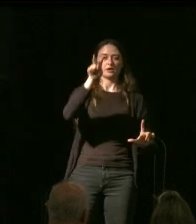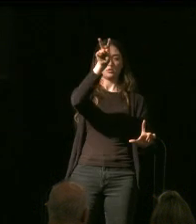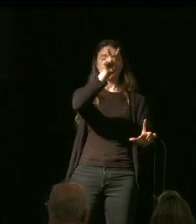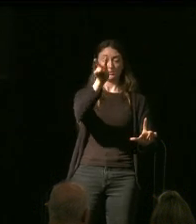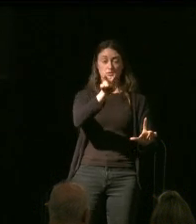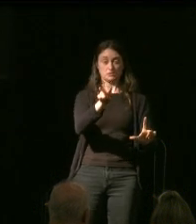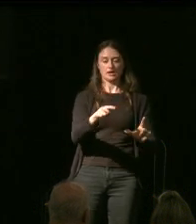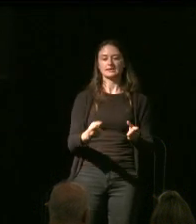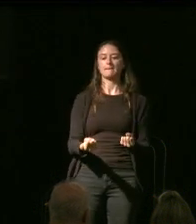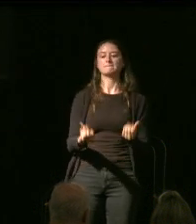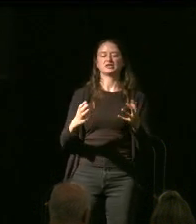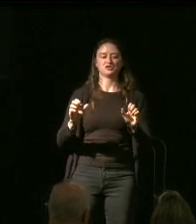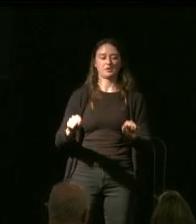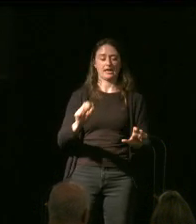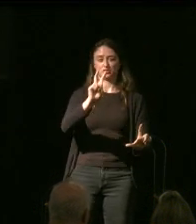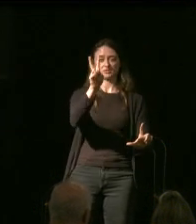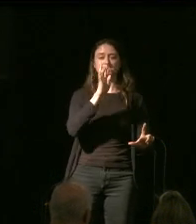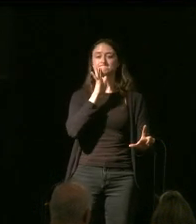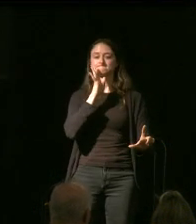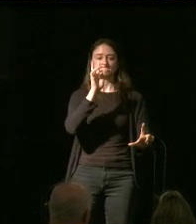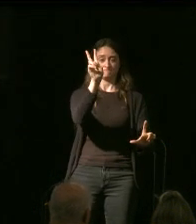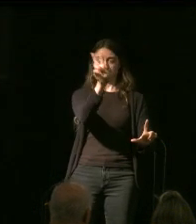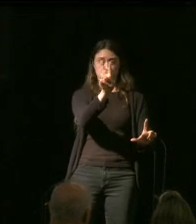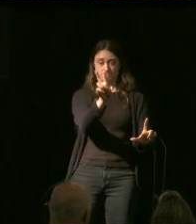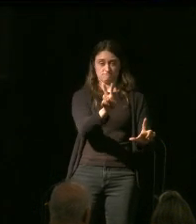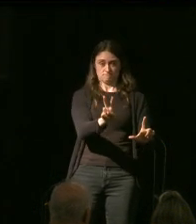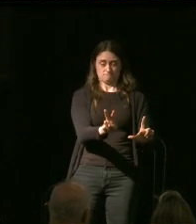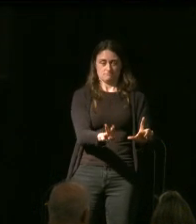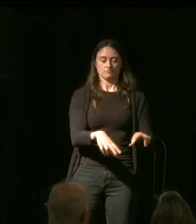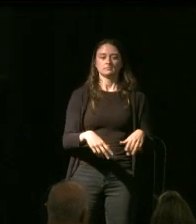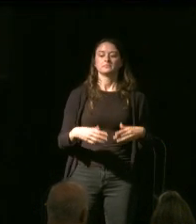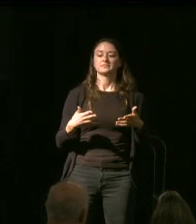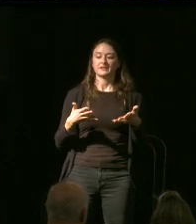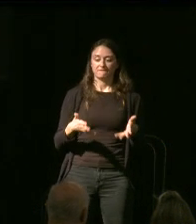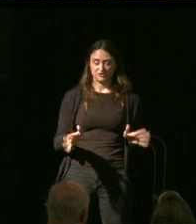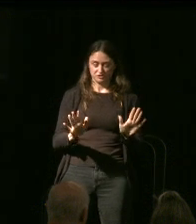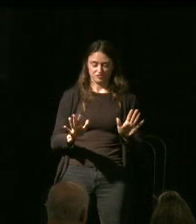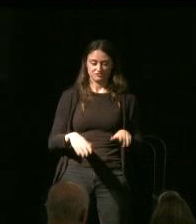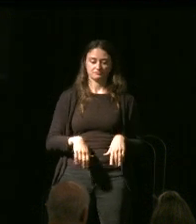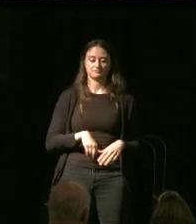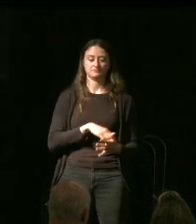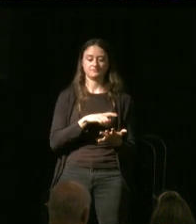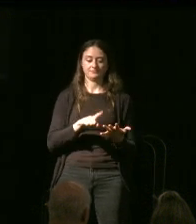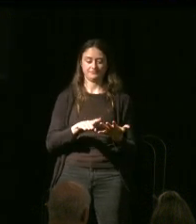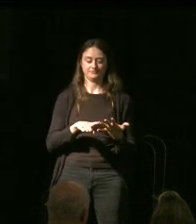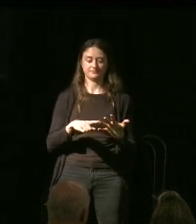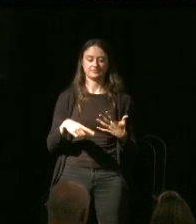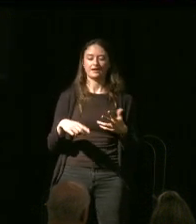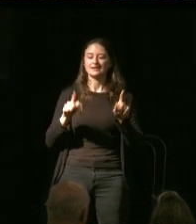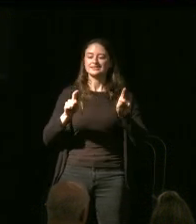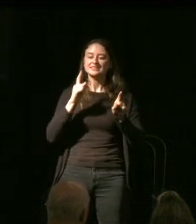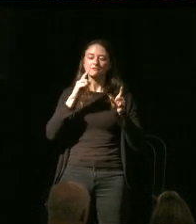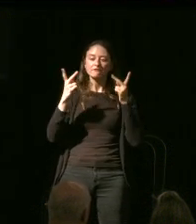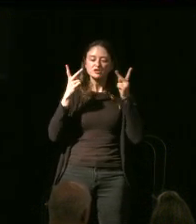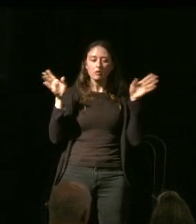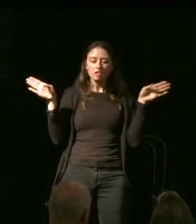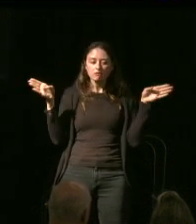the visual field testing, which is where you put your head in a very stylish bowl and